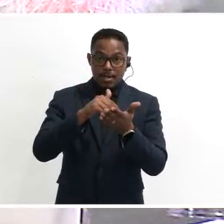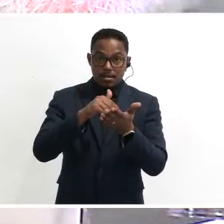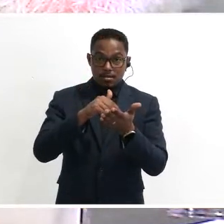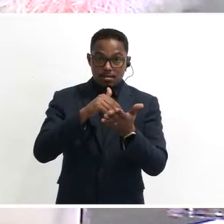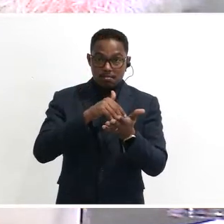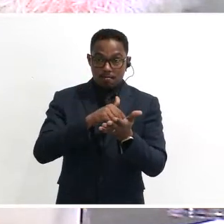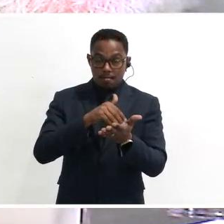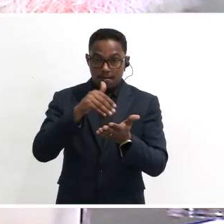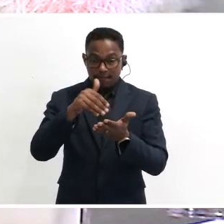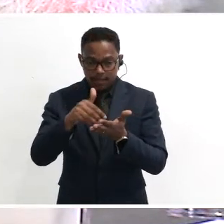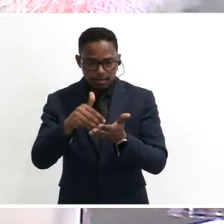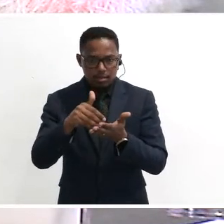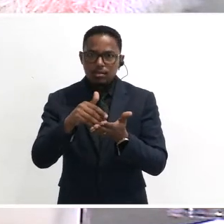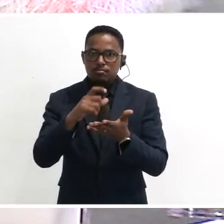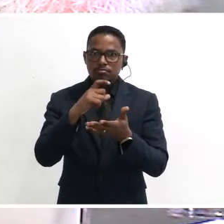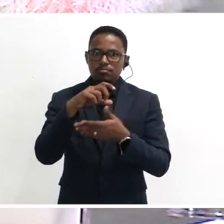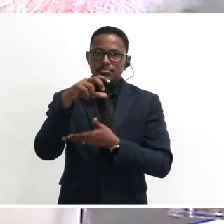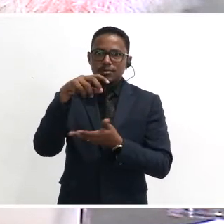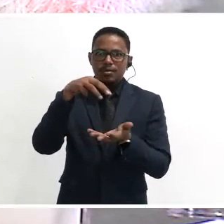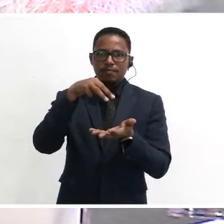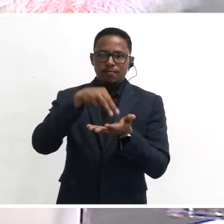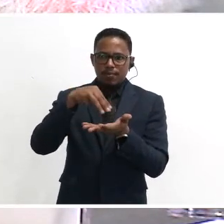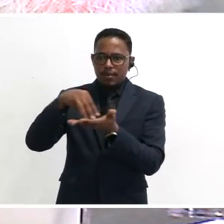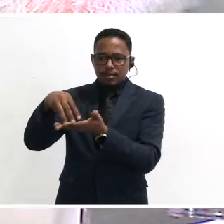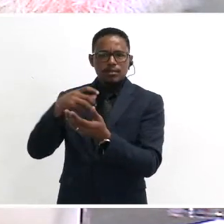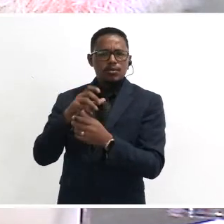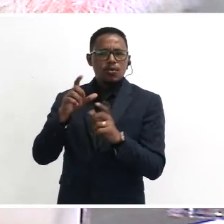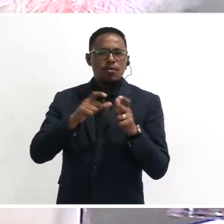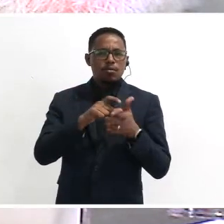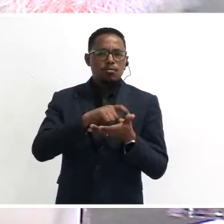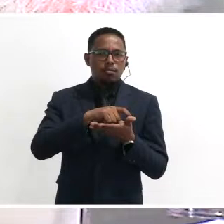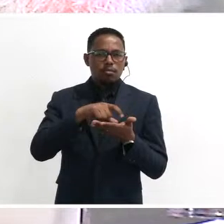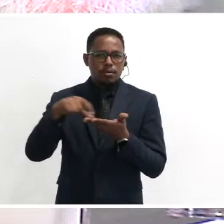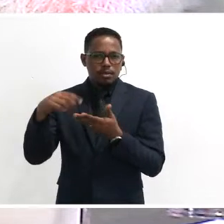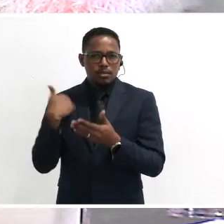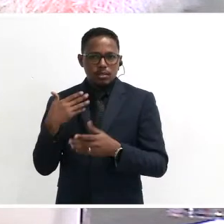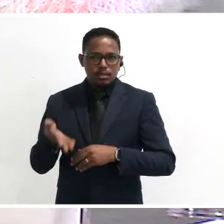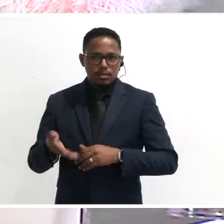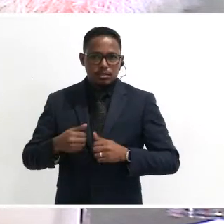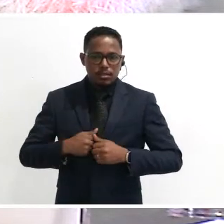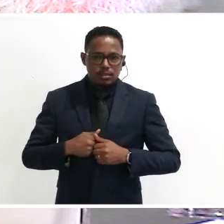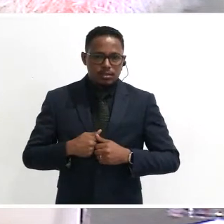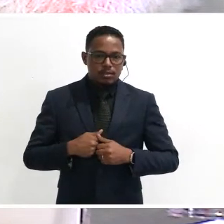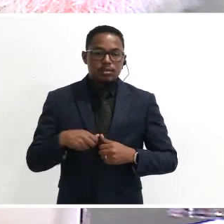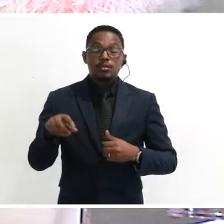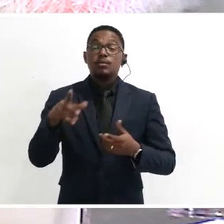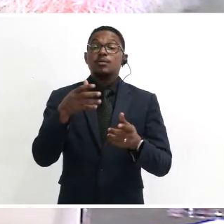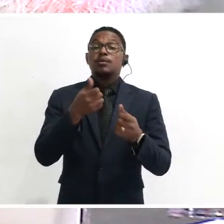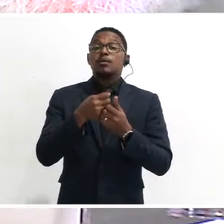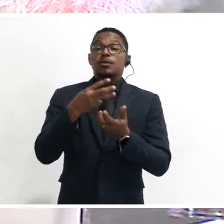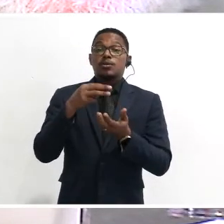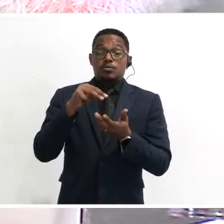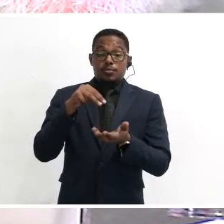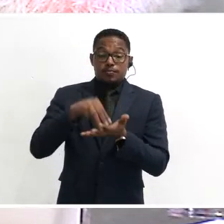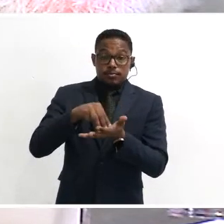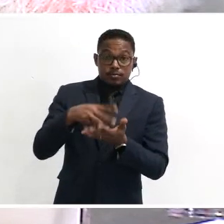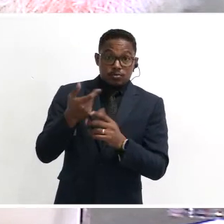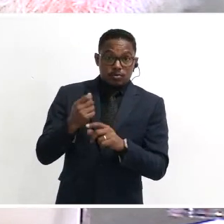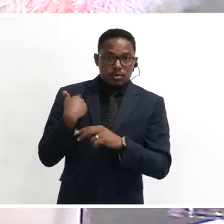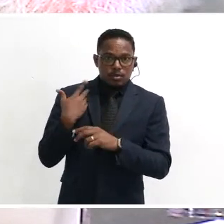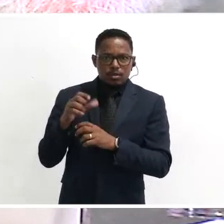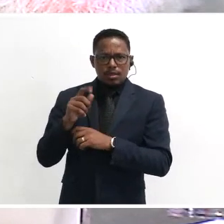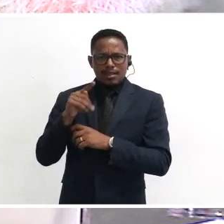So when you increase the number of transistors, you necessarily increase the number of signal lines that you need to access